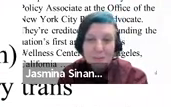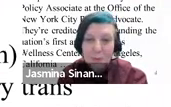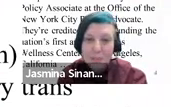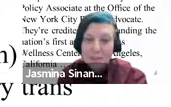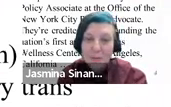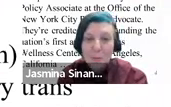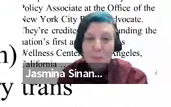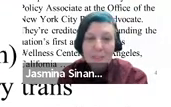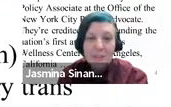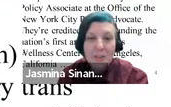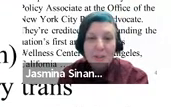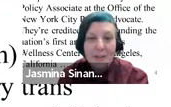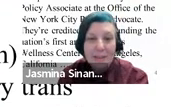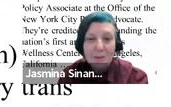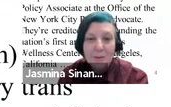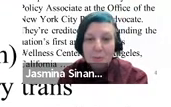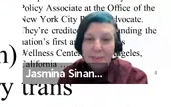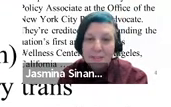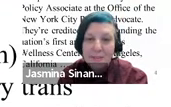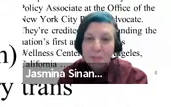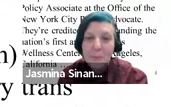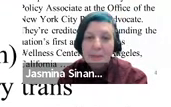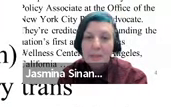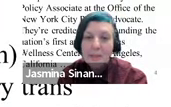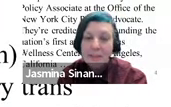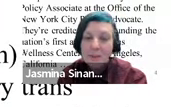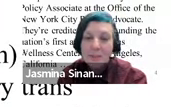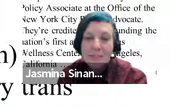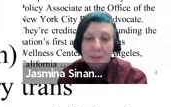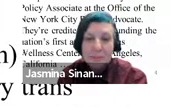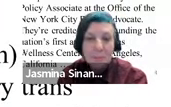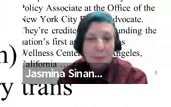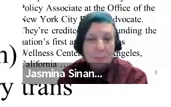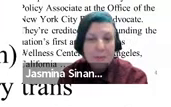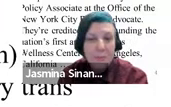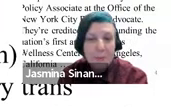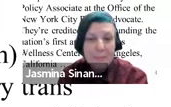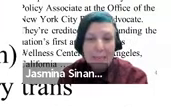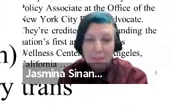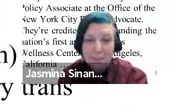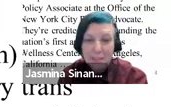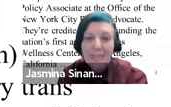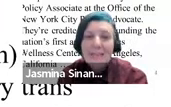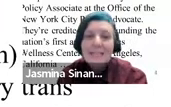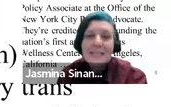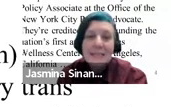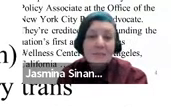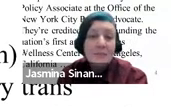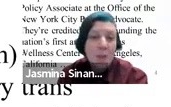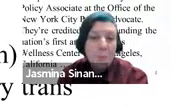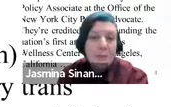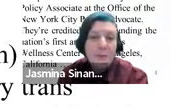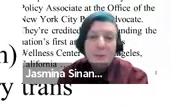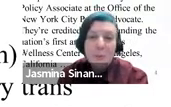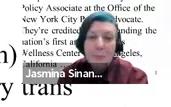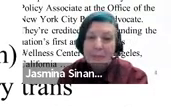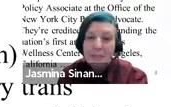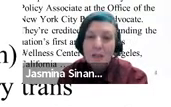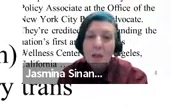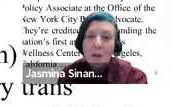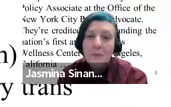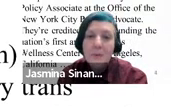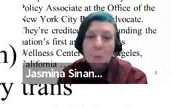Los Angeles, California, through a $1 million annual grant awarded by Los Angeles County Department of Public Health, successfully lobbying